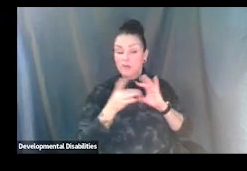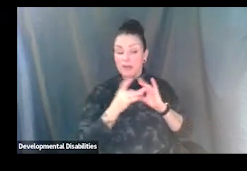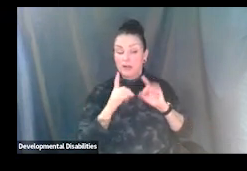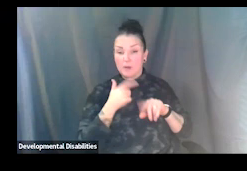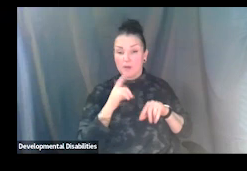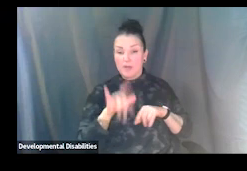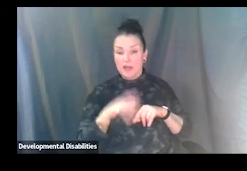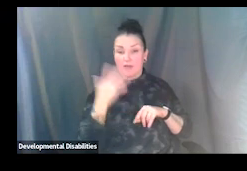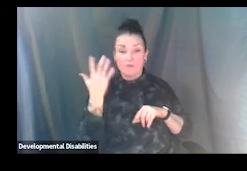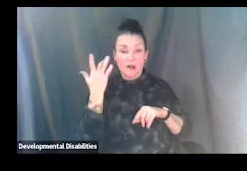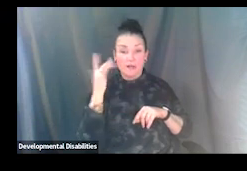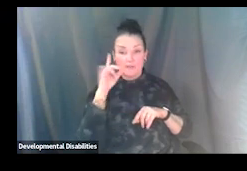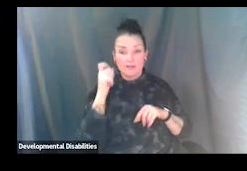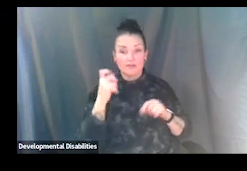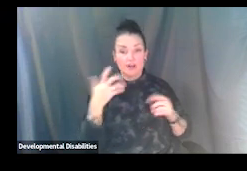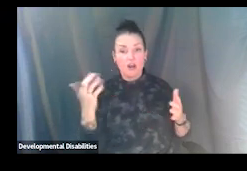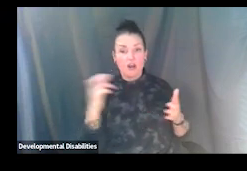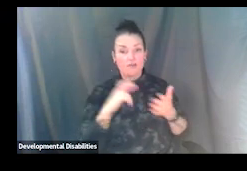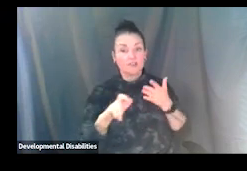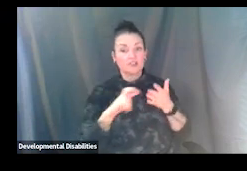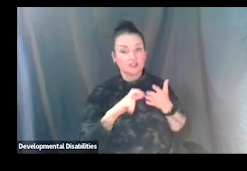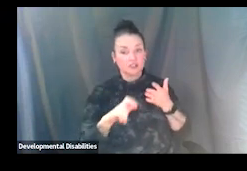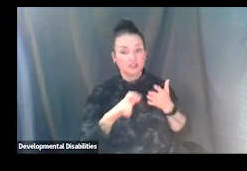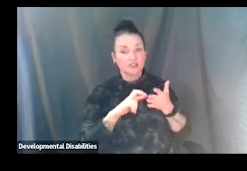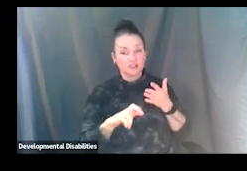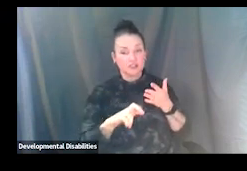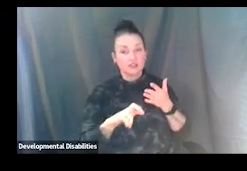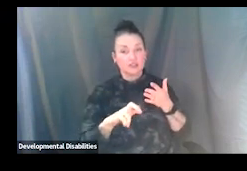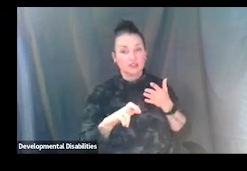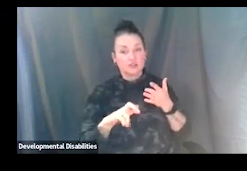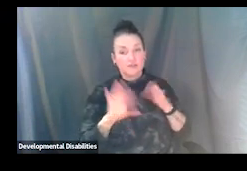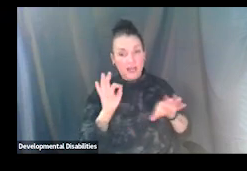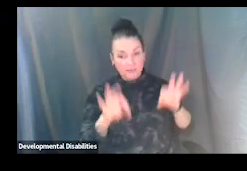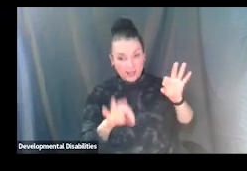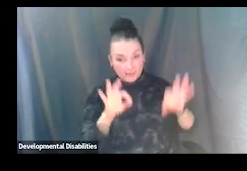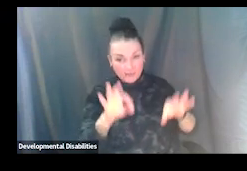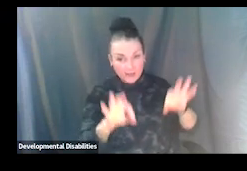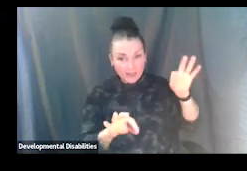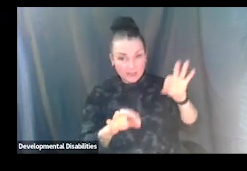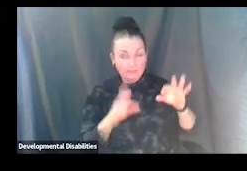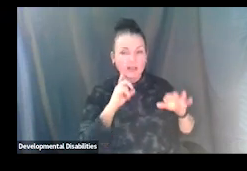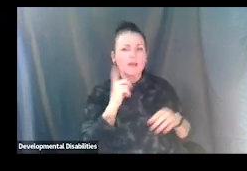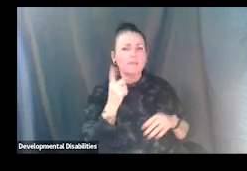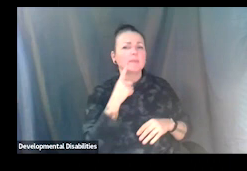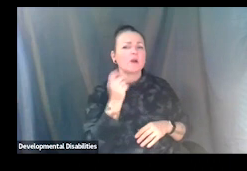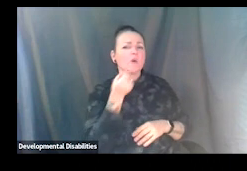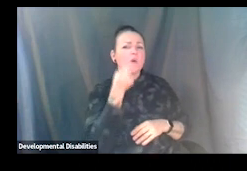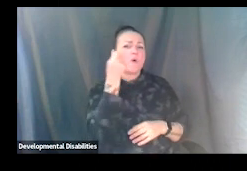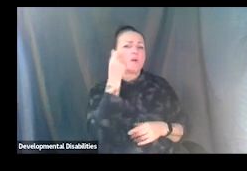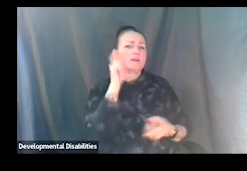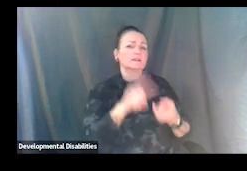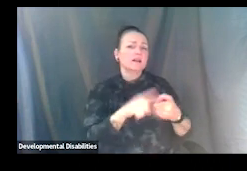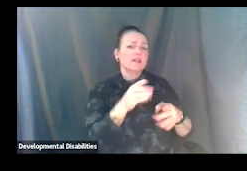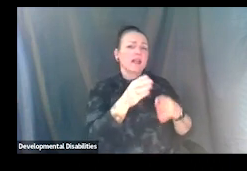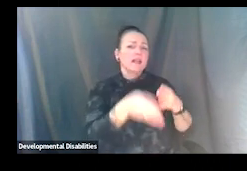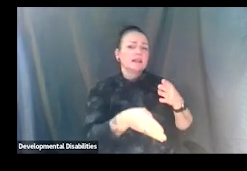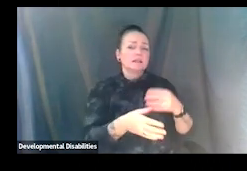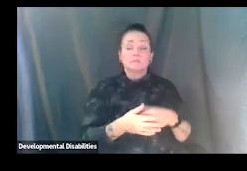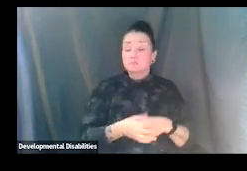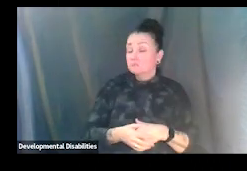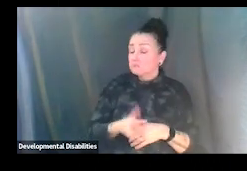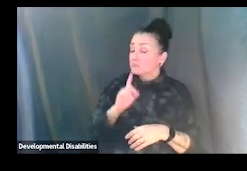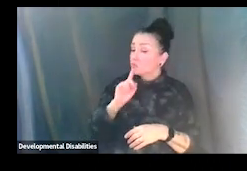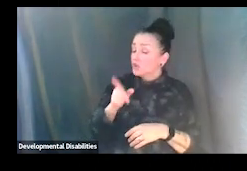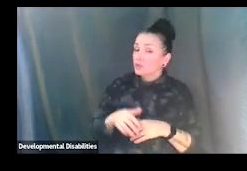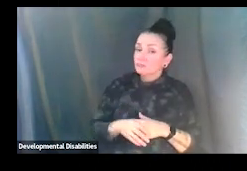your talk. Okay, sure, that'd be fantastic, Ben. Because especially the psychosocial part, because in looking at the use of pharmacological